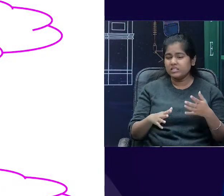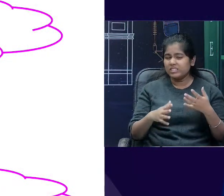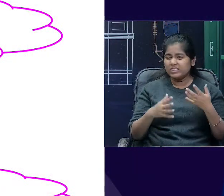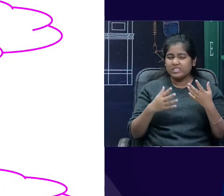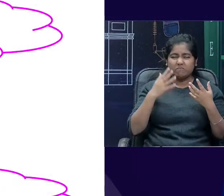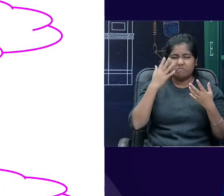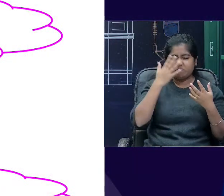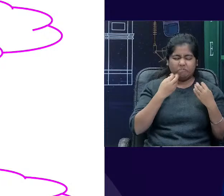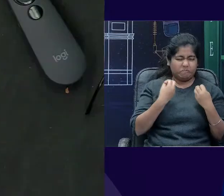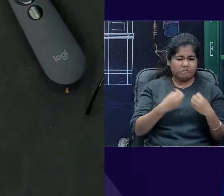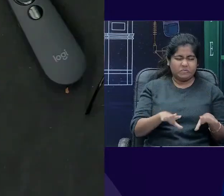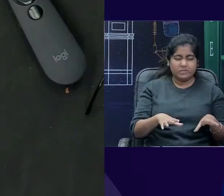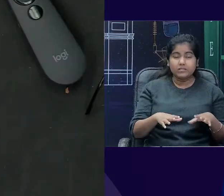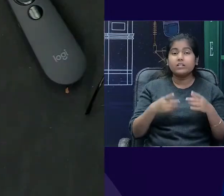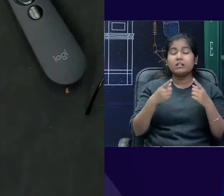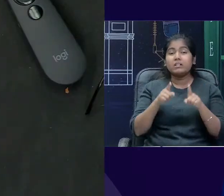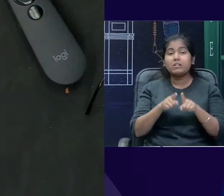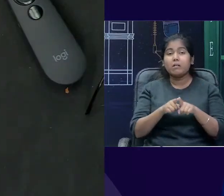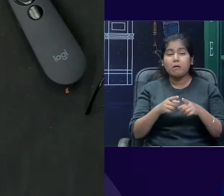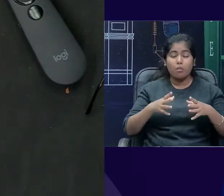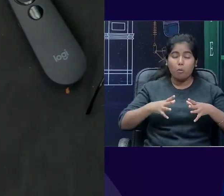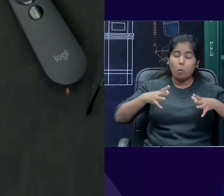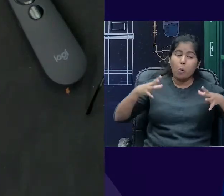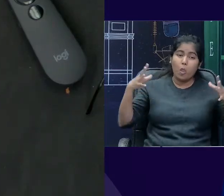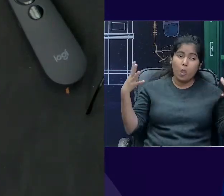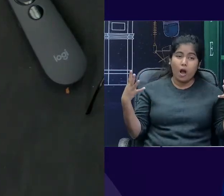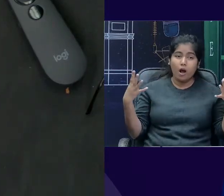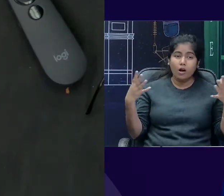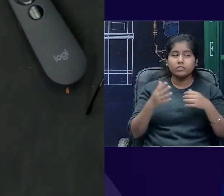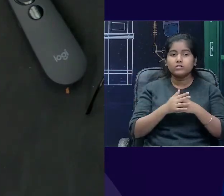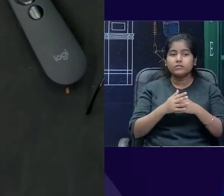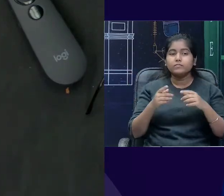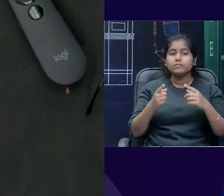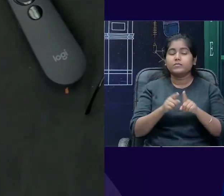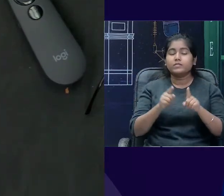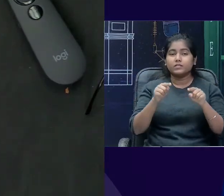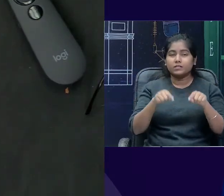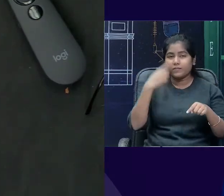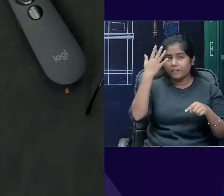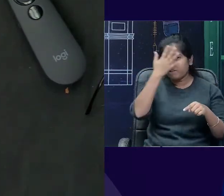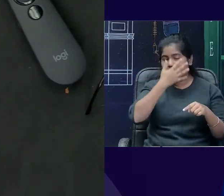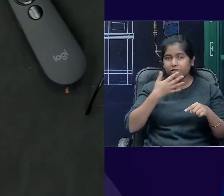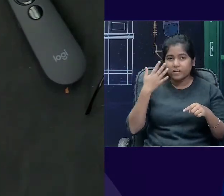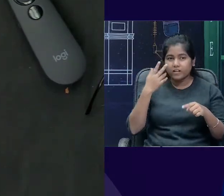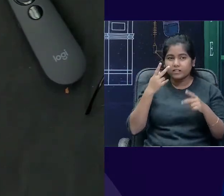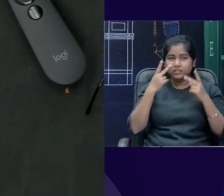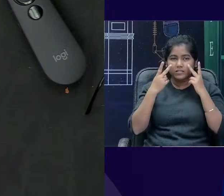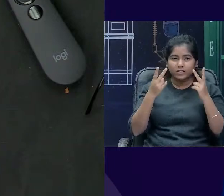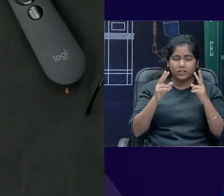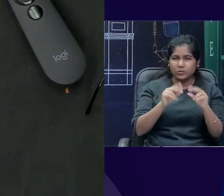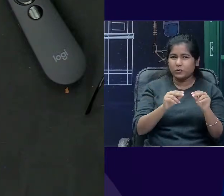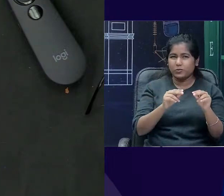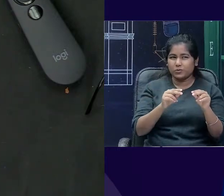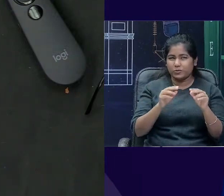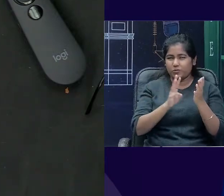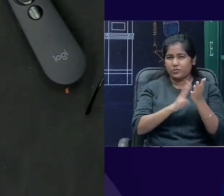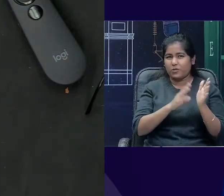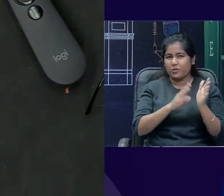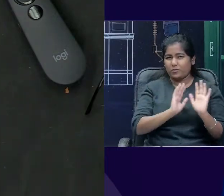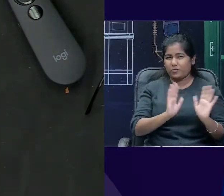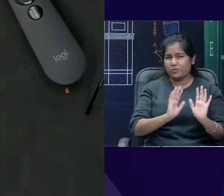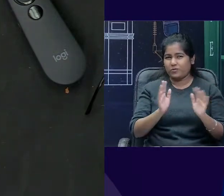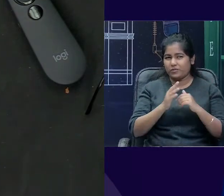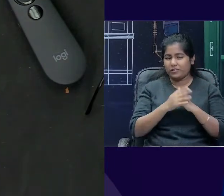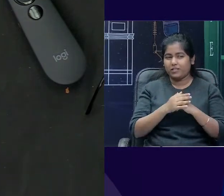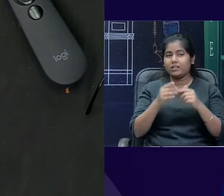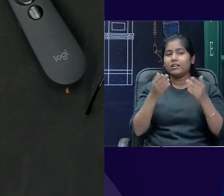Here we drew only the face of the monsters. Looking, no, it's not monster. Here it